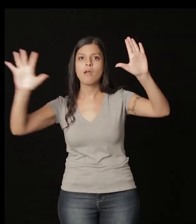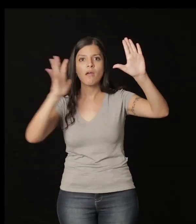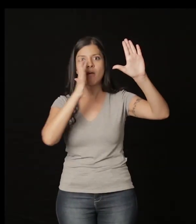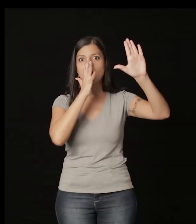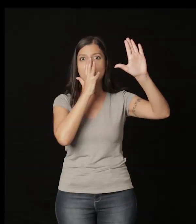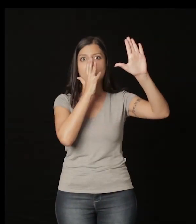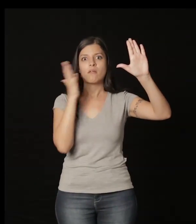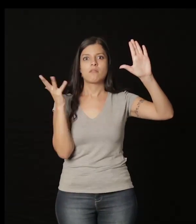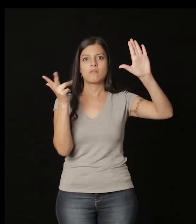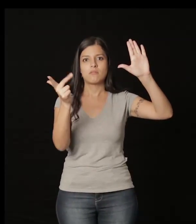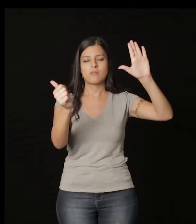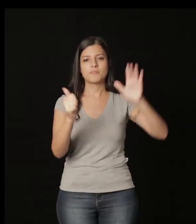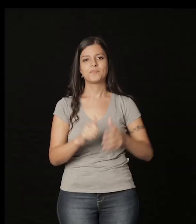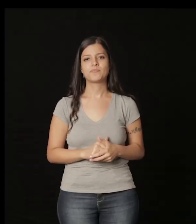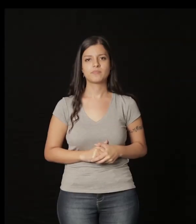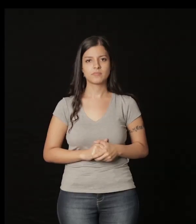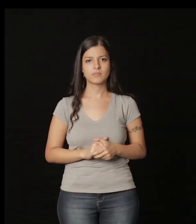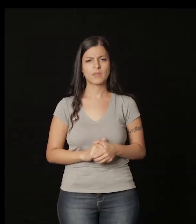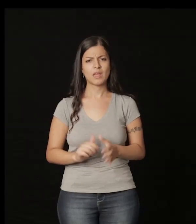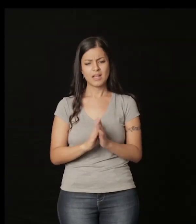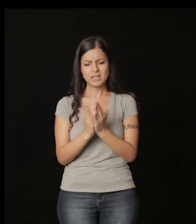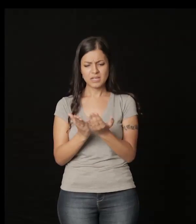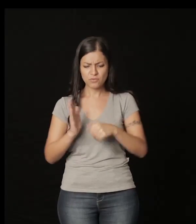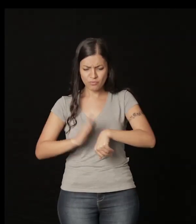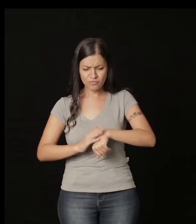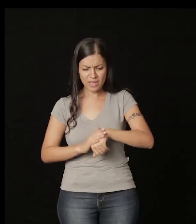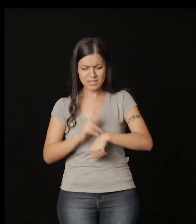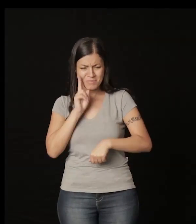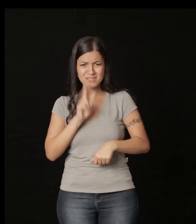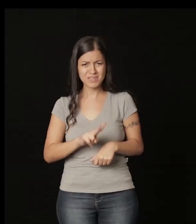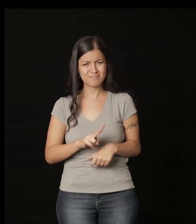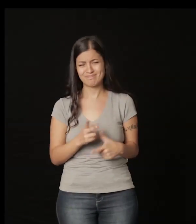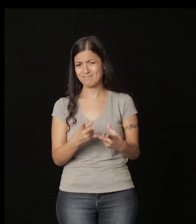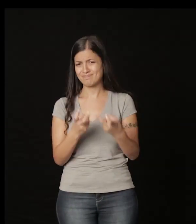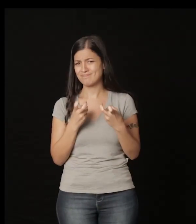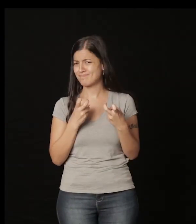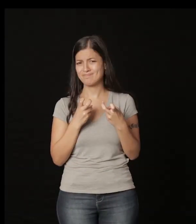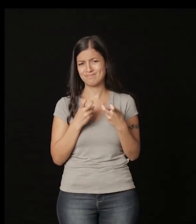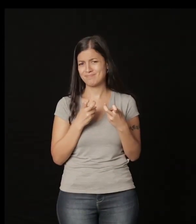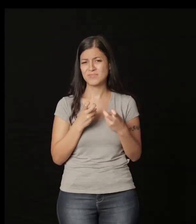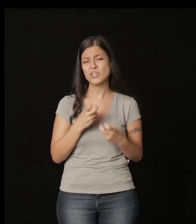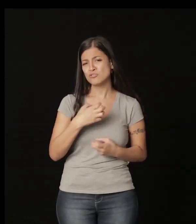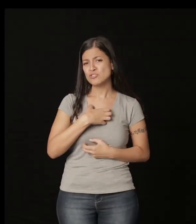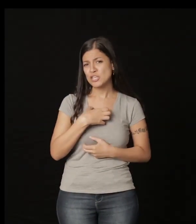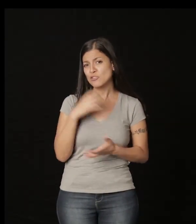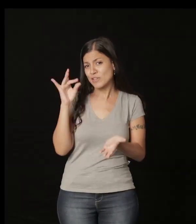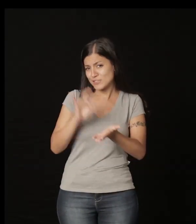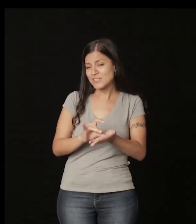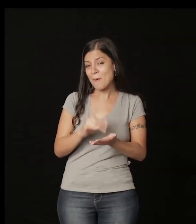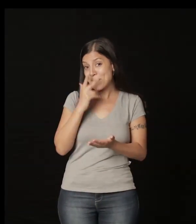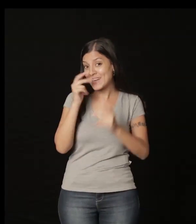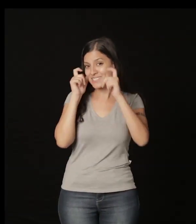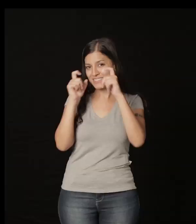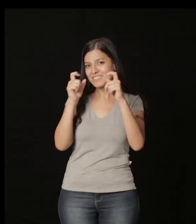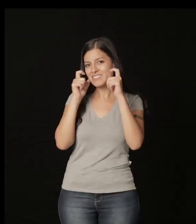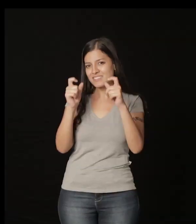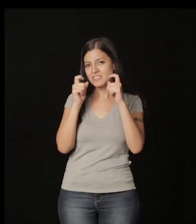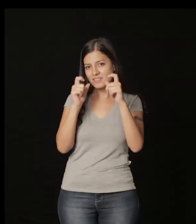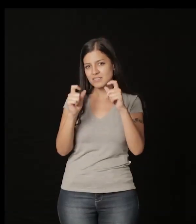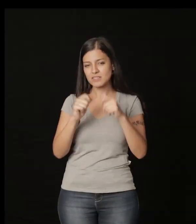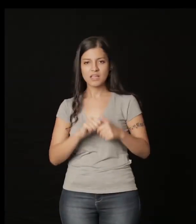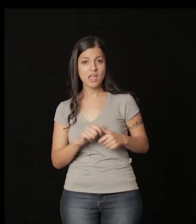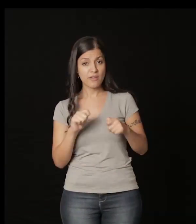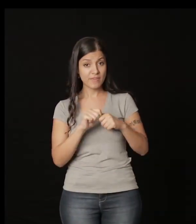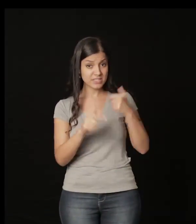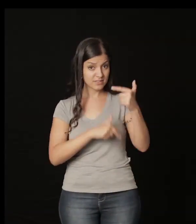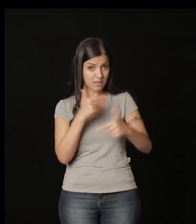so in that case, we made the book, but then we realized that actually the original form was also interesting. And so we made a series of